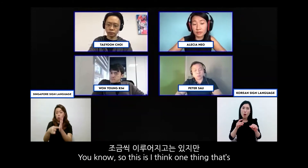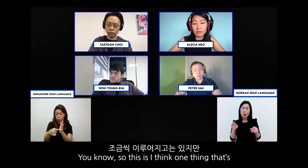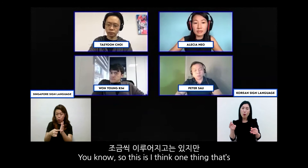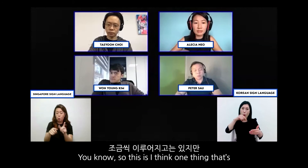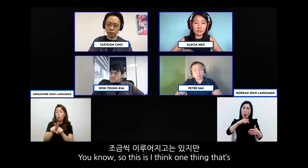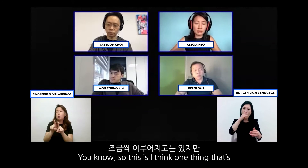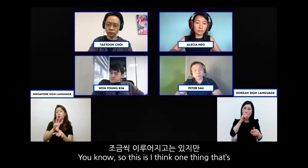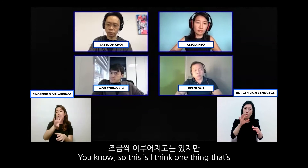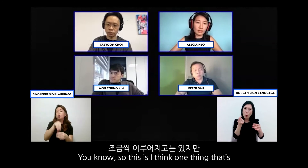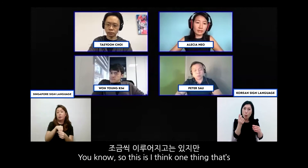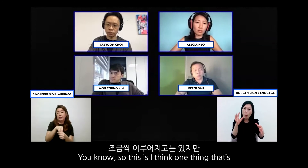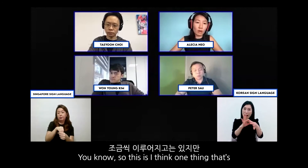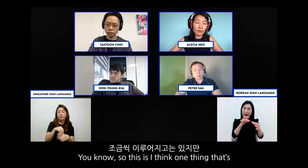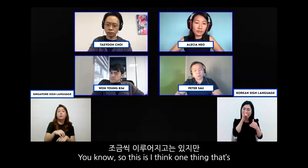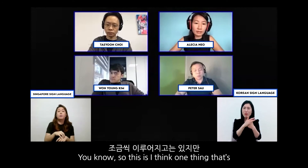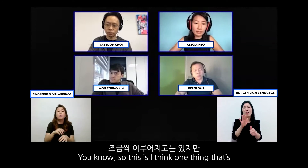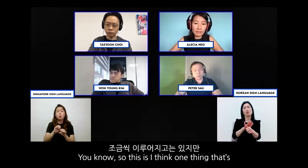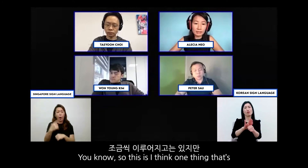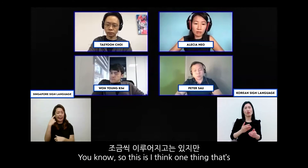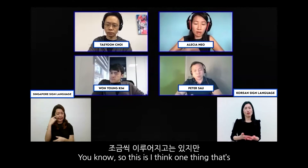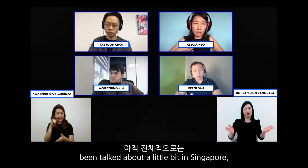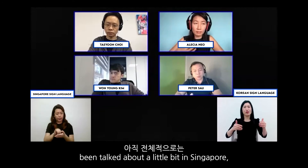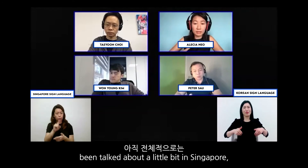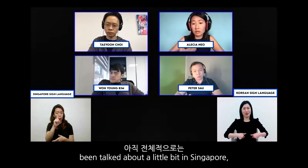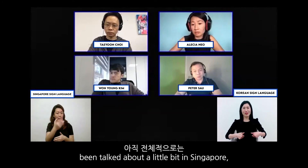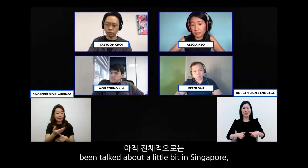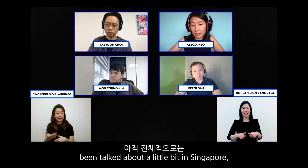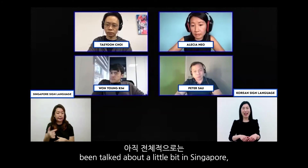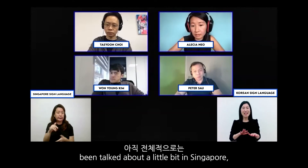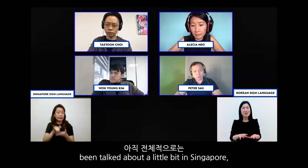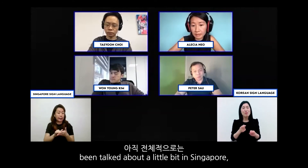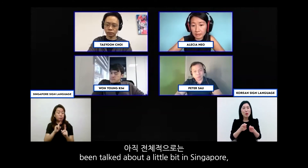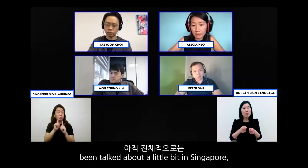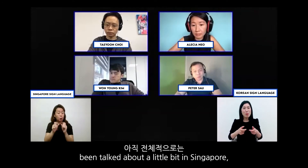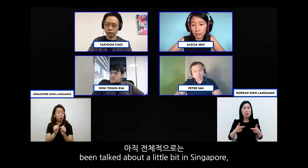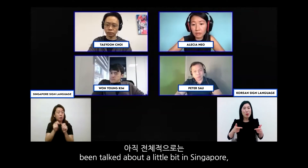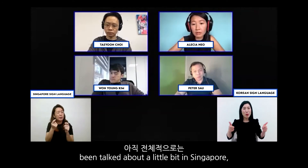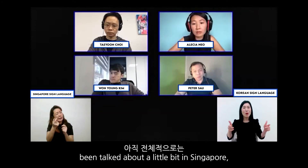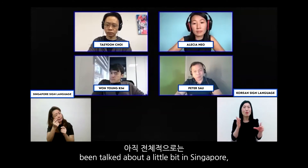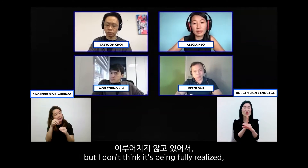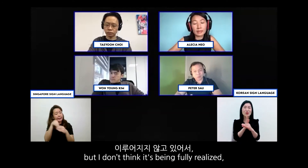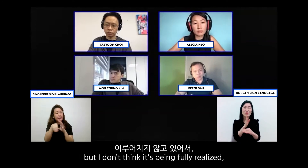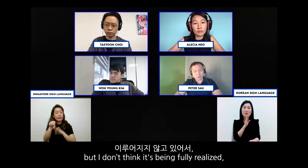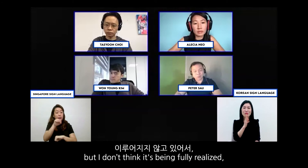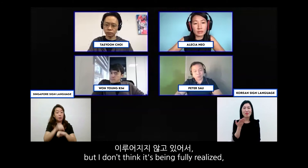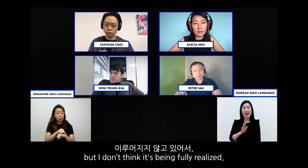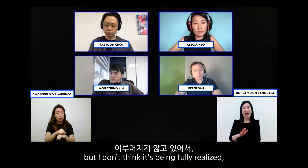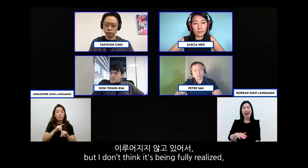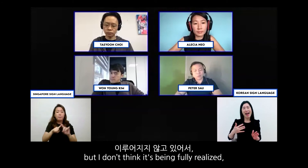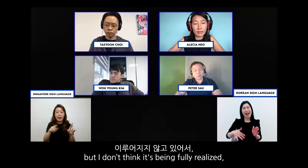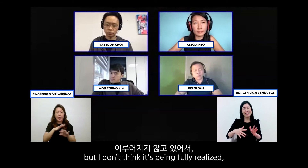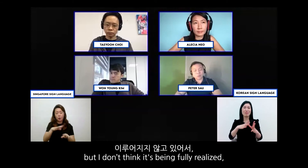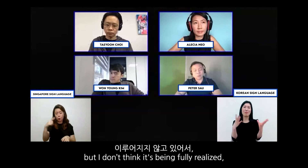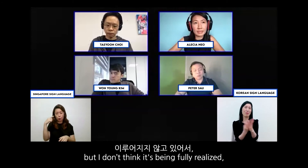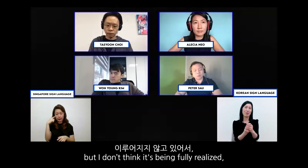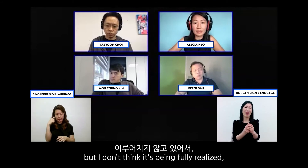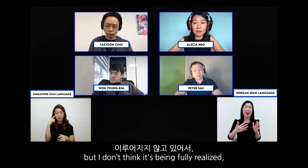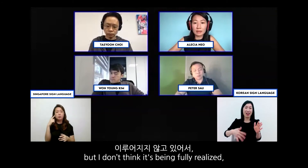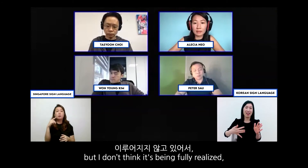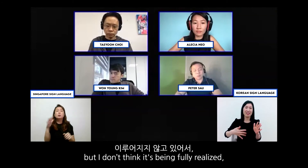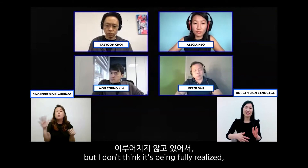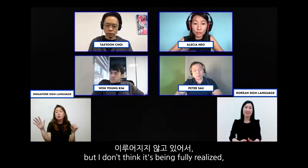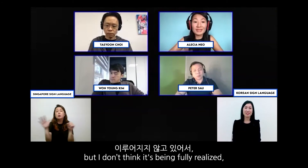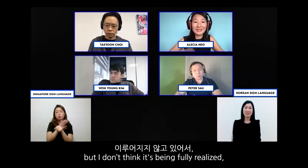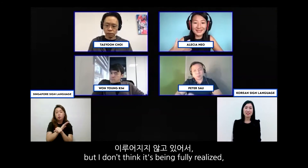inclusive? You know, so this is I think one thing that's been talked about a little bit in Singapore, but I don't think it's